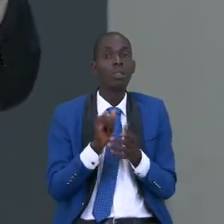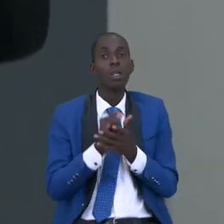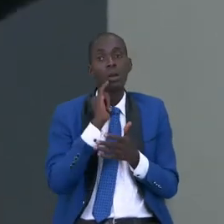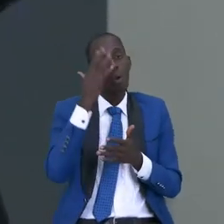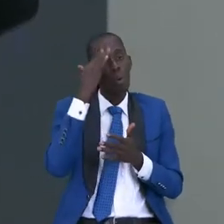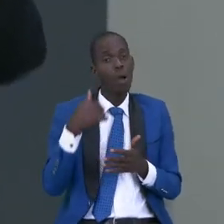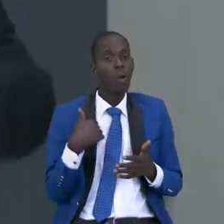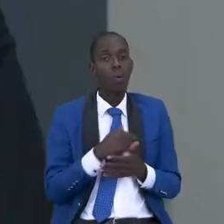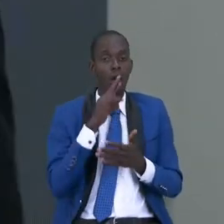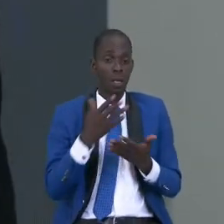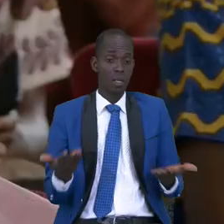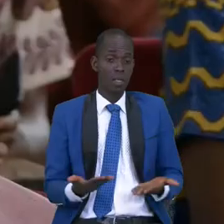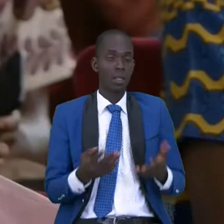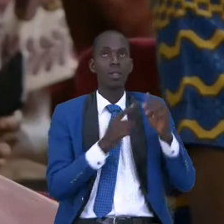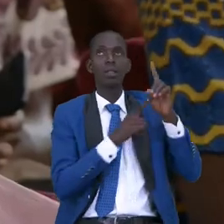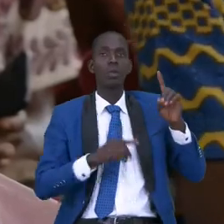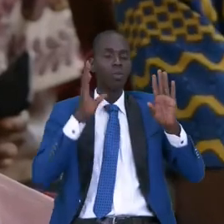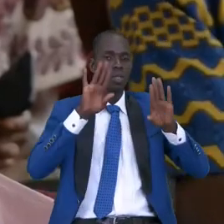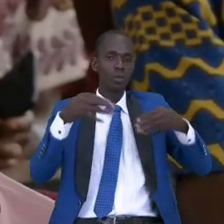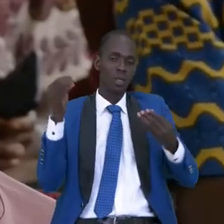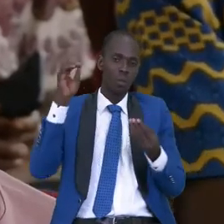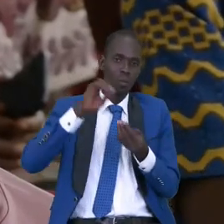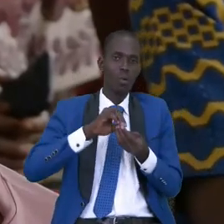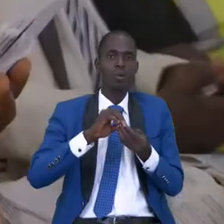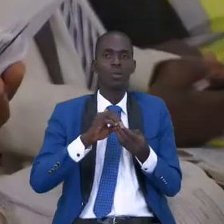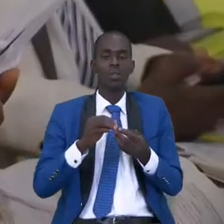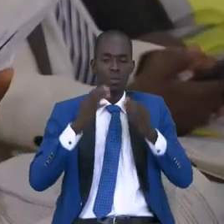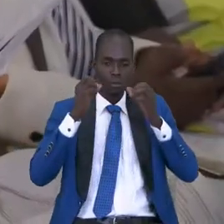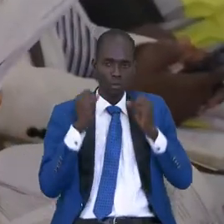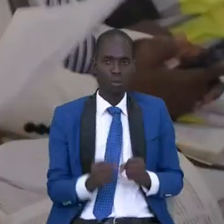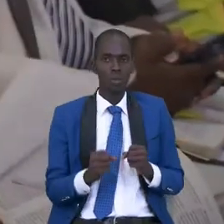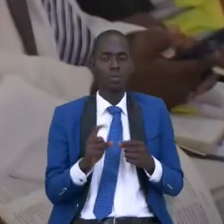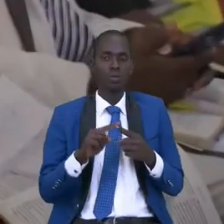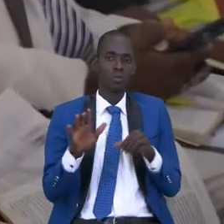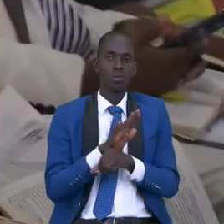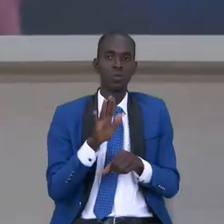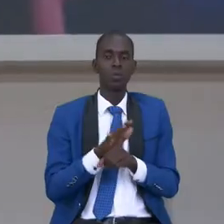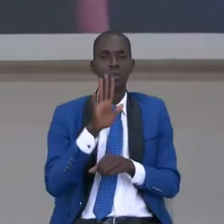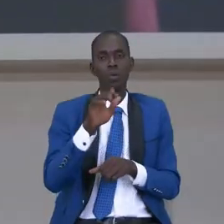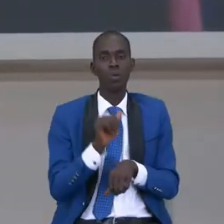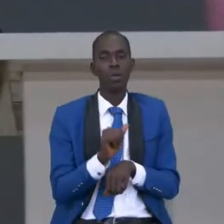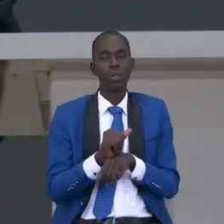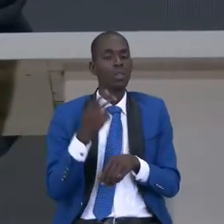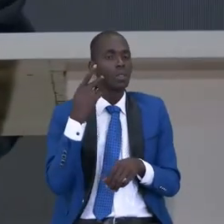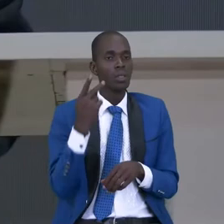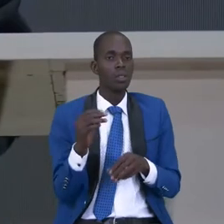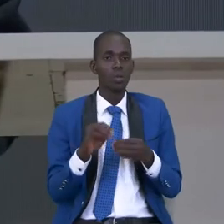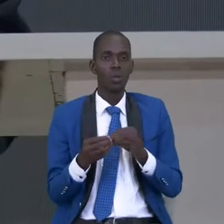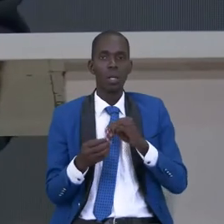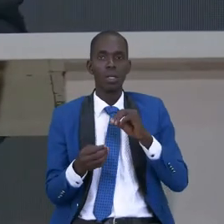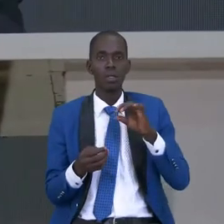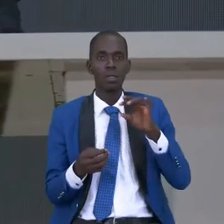here. The Lord will give you the remaining strength. We're coming to that, number six now,